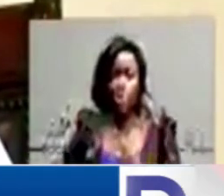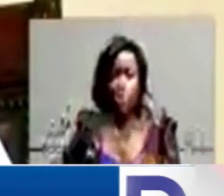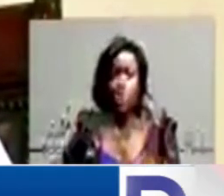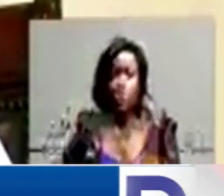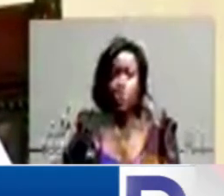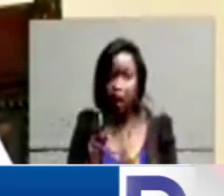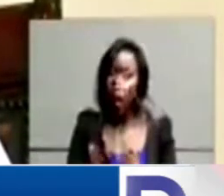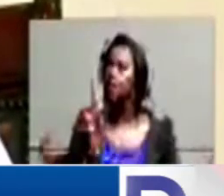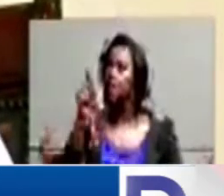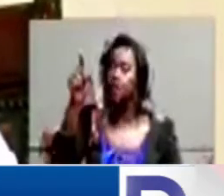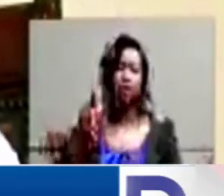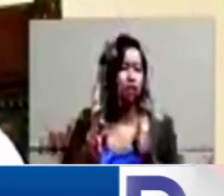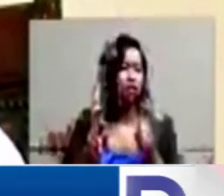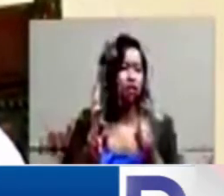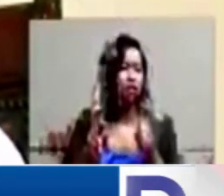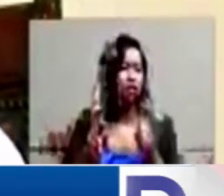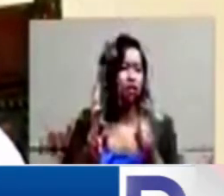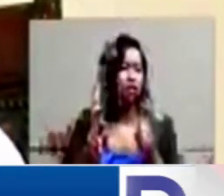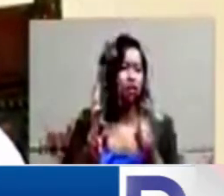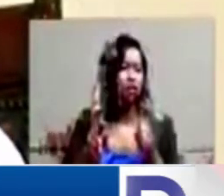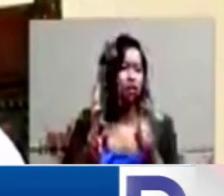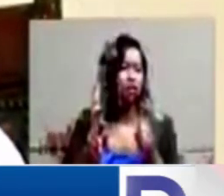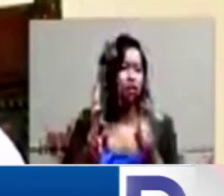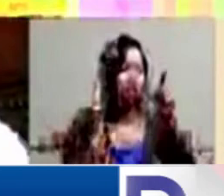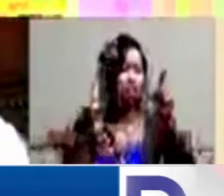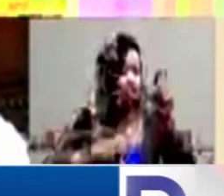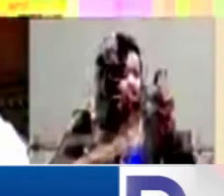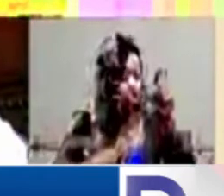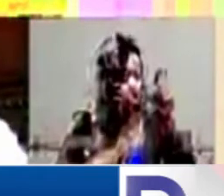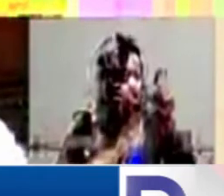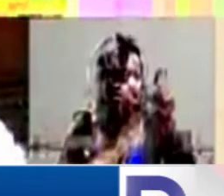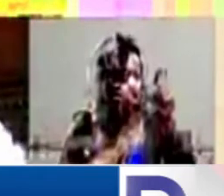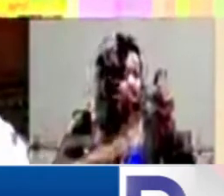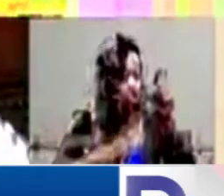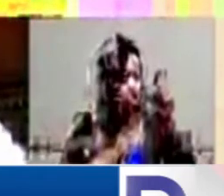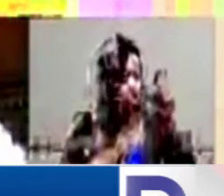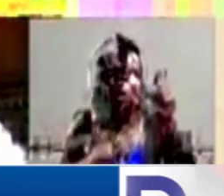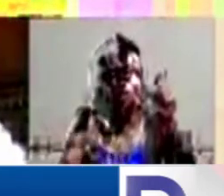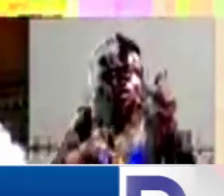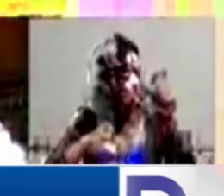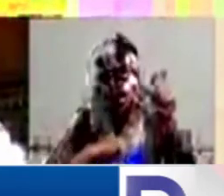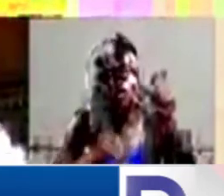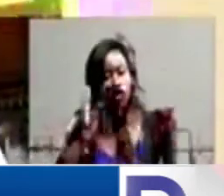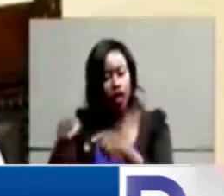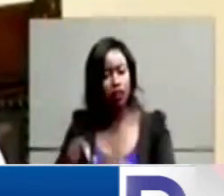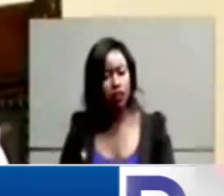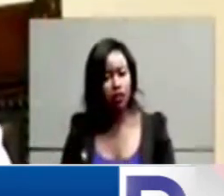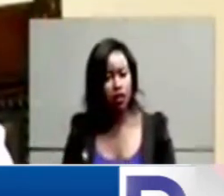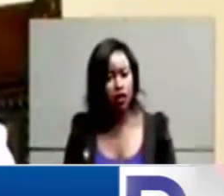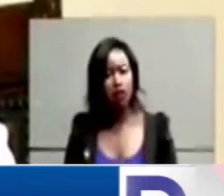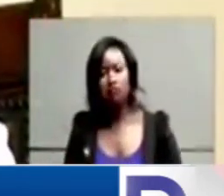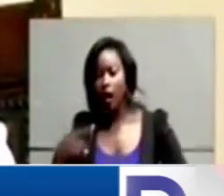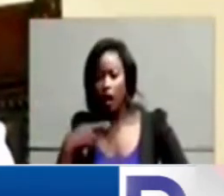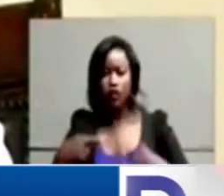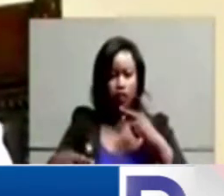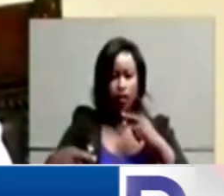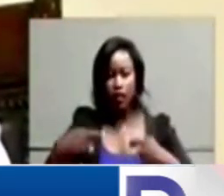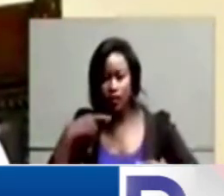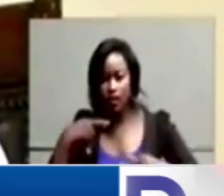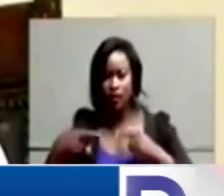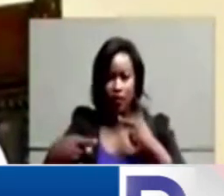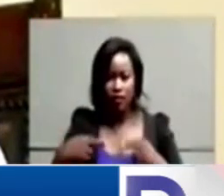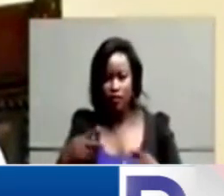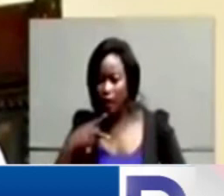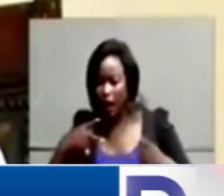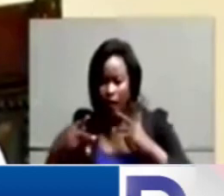come. The directional source of the mbaga